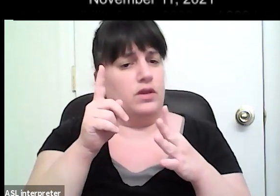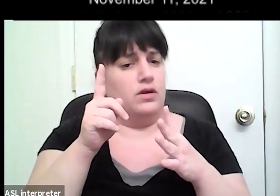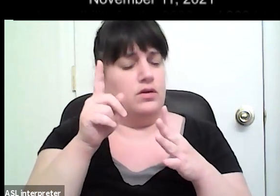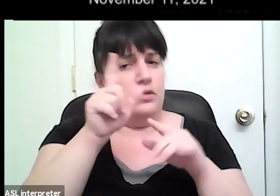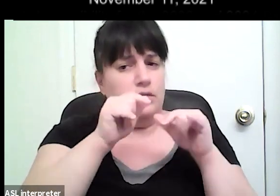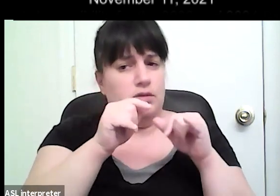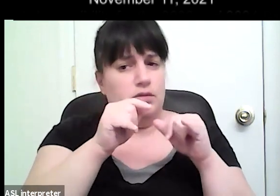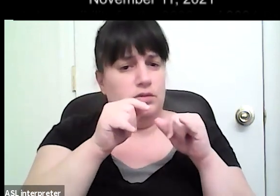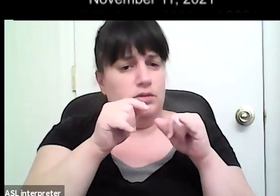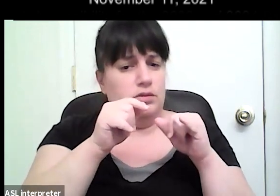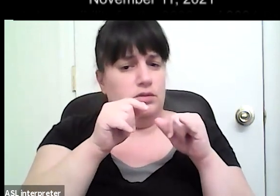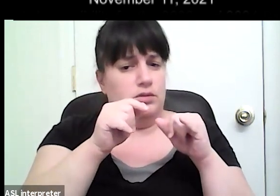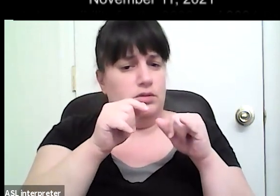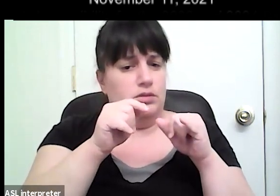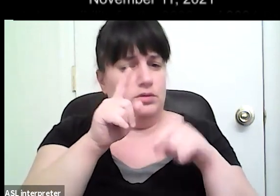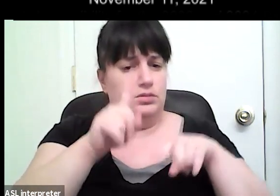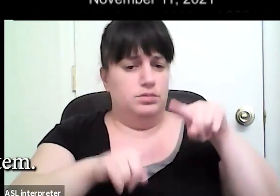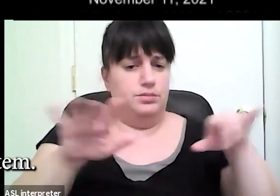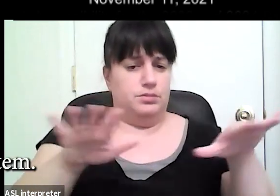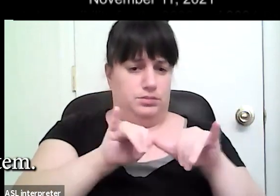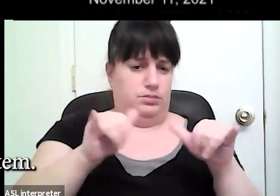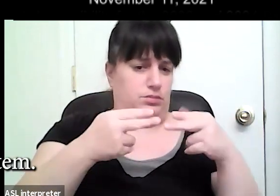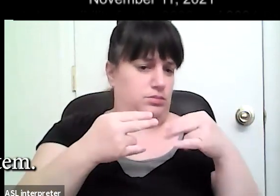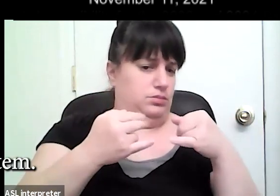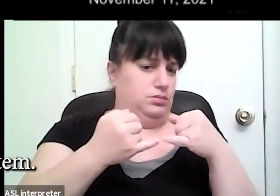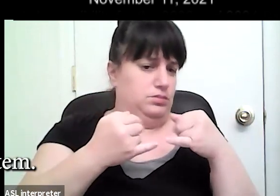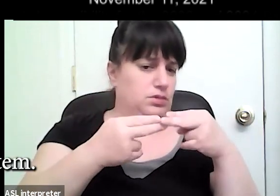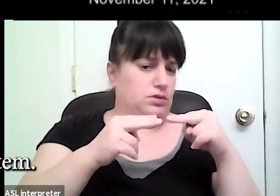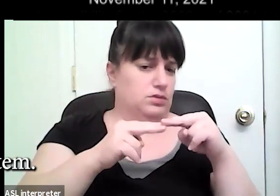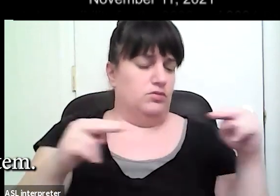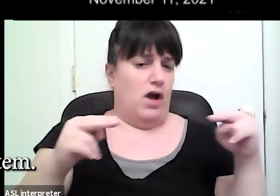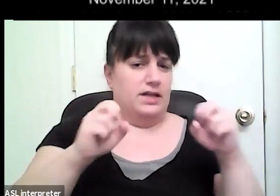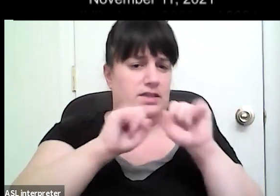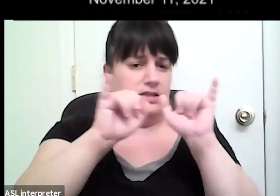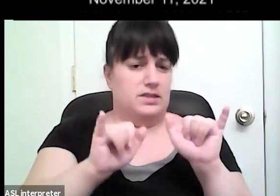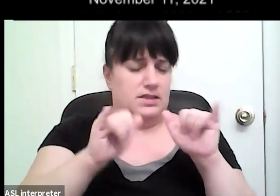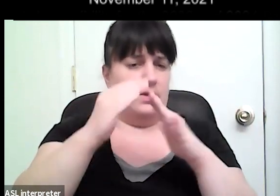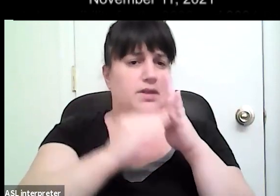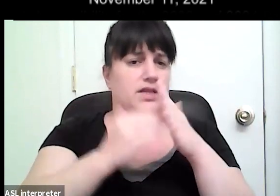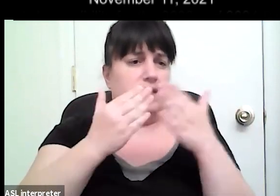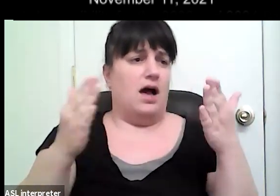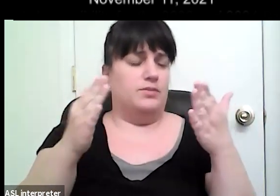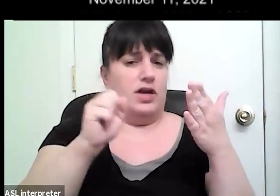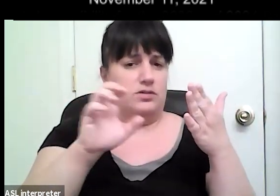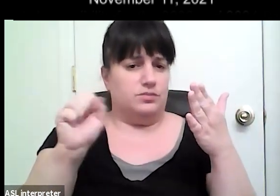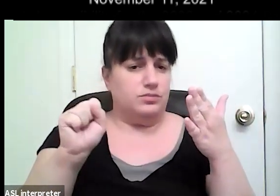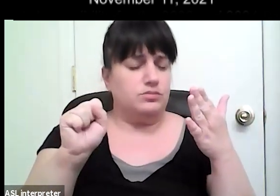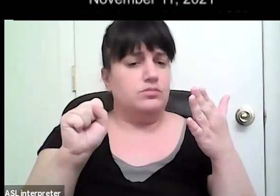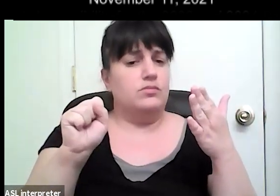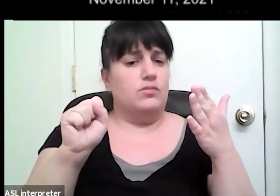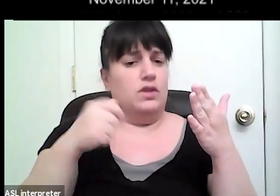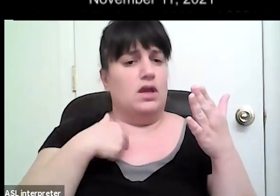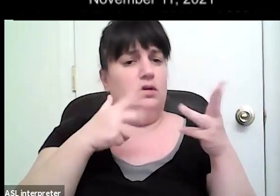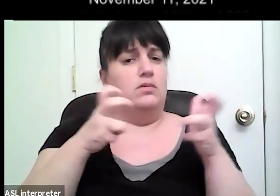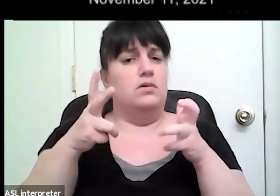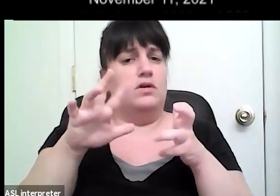system, which lists a whole bunch of objects which are in the solar system. And I put it into